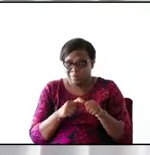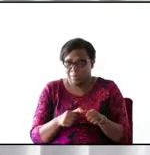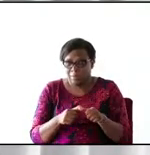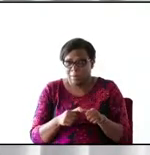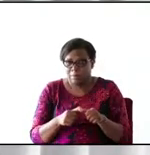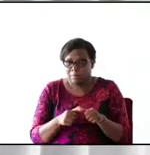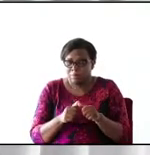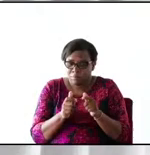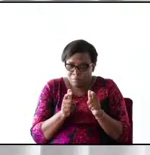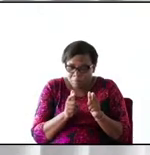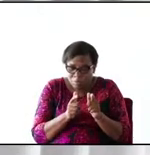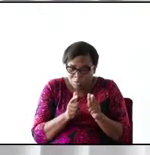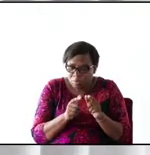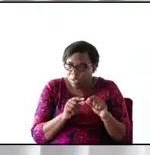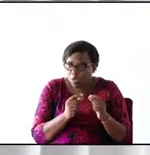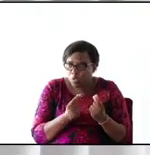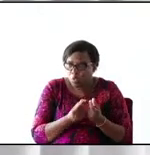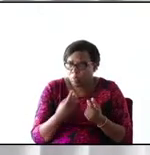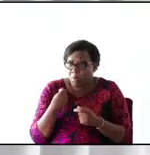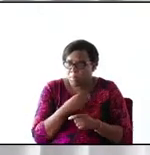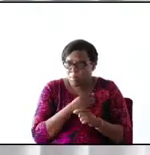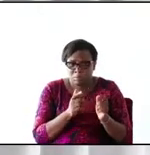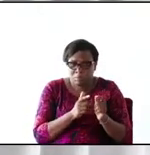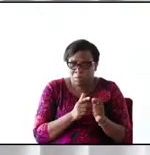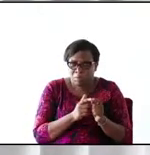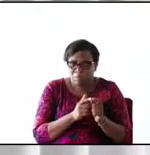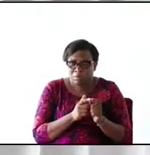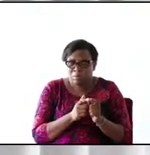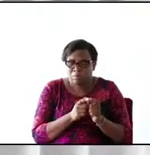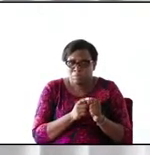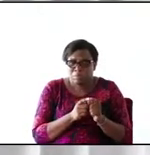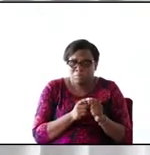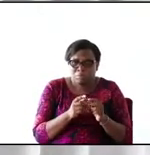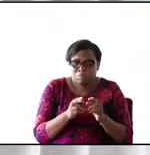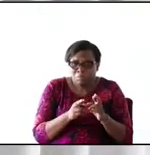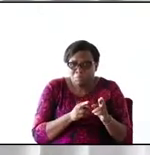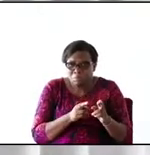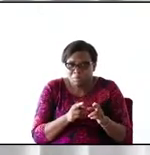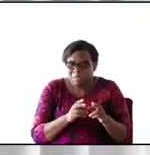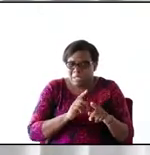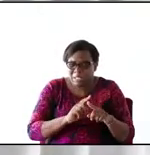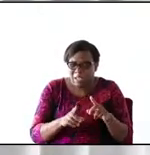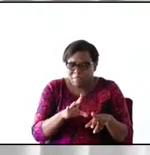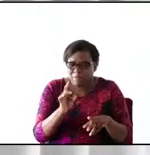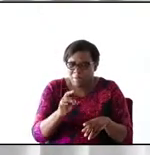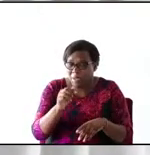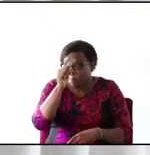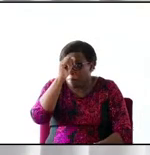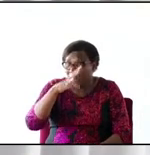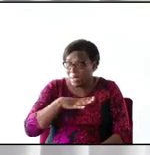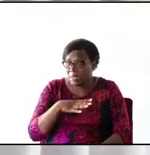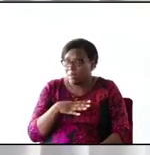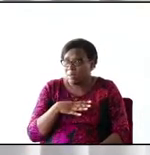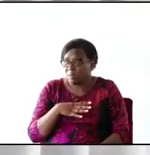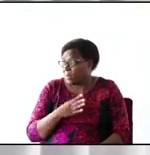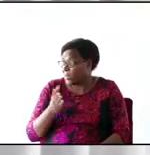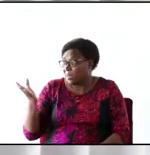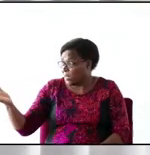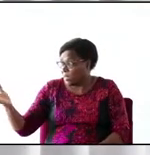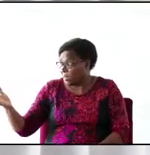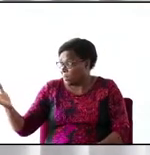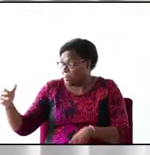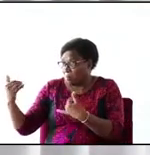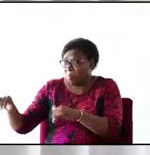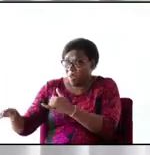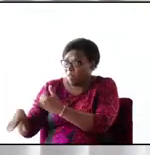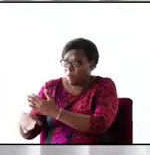small, struggling to find men. but they are right there. And Jesus